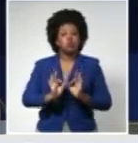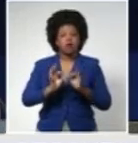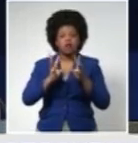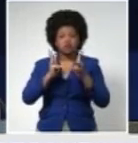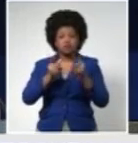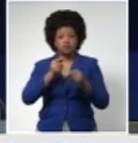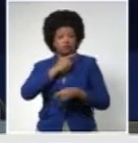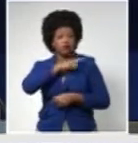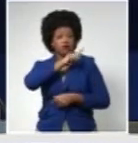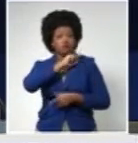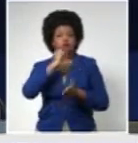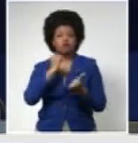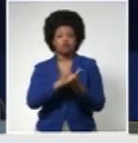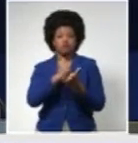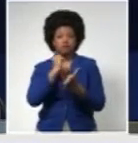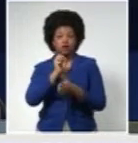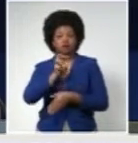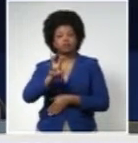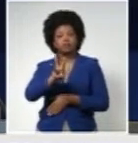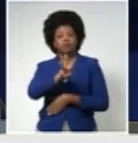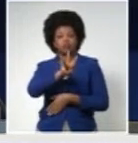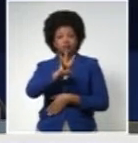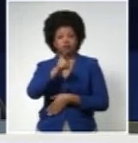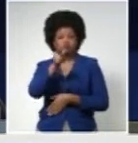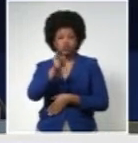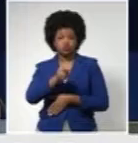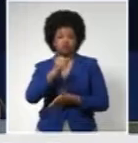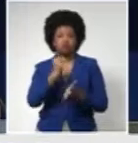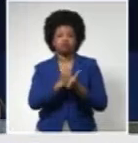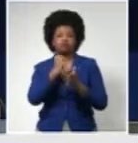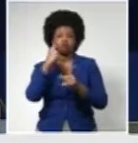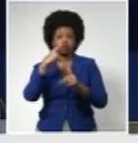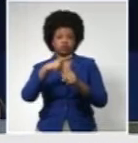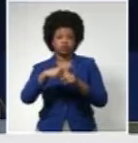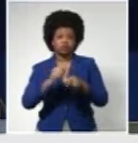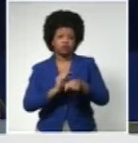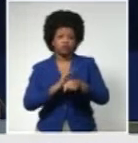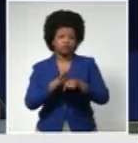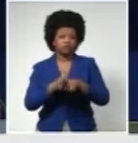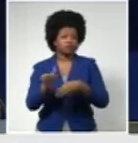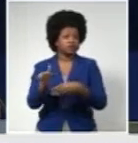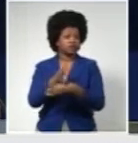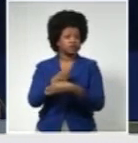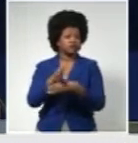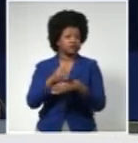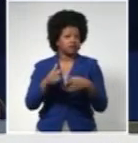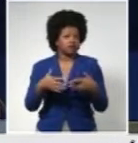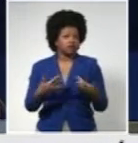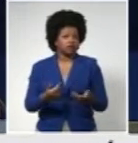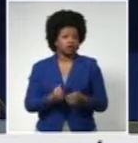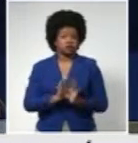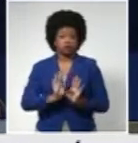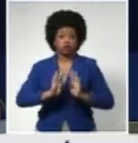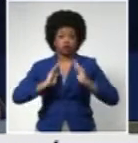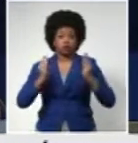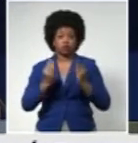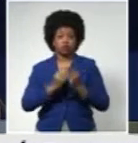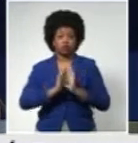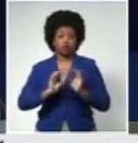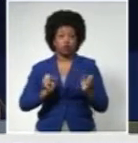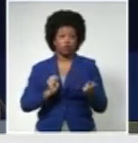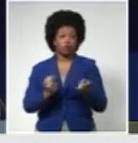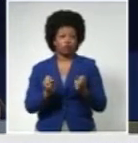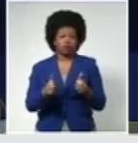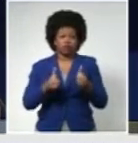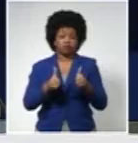cases. In no way this means that the situation is fully under control or that we have overcome